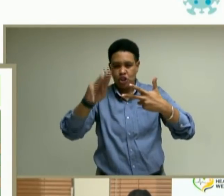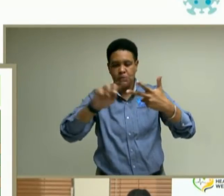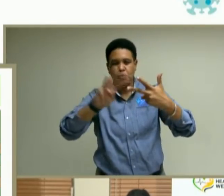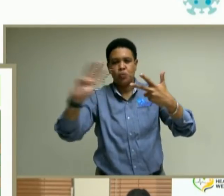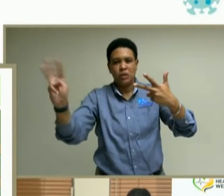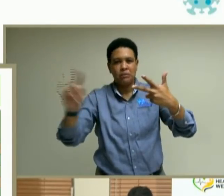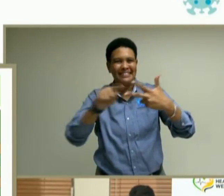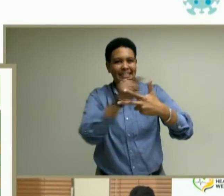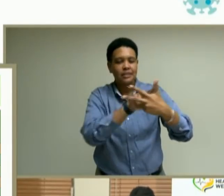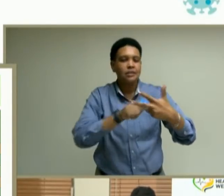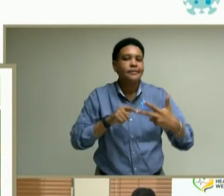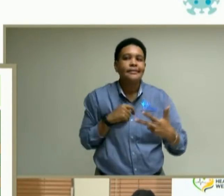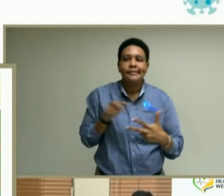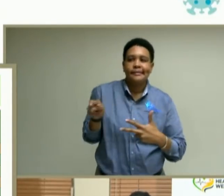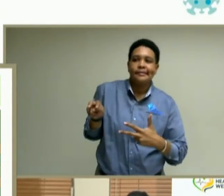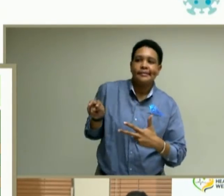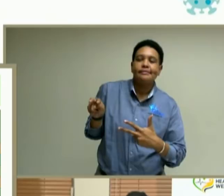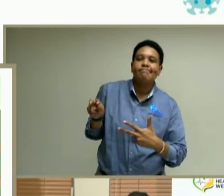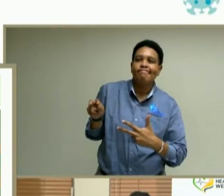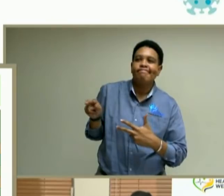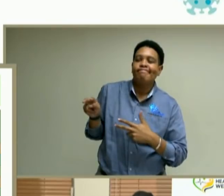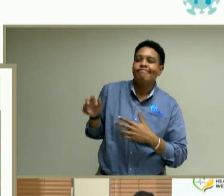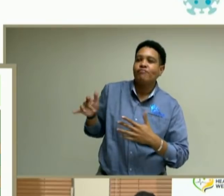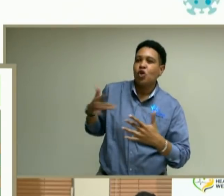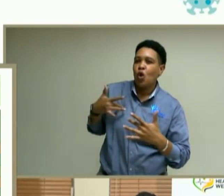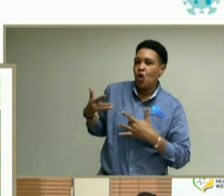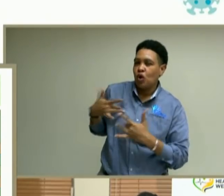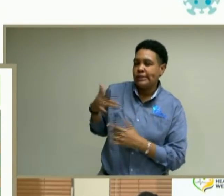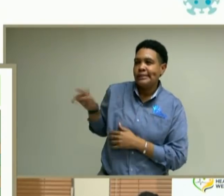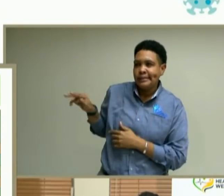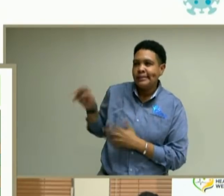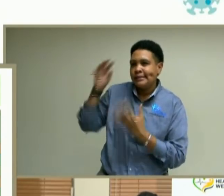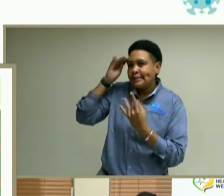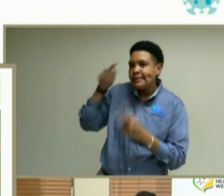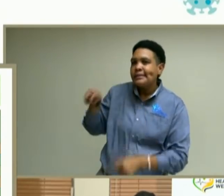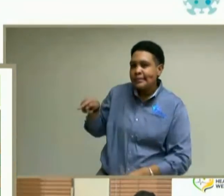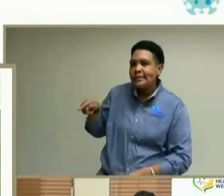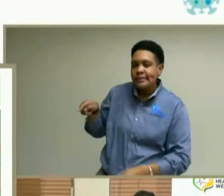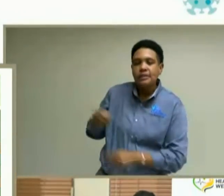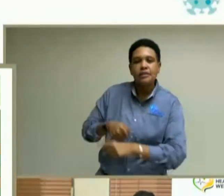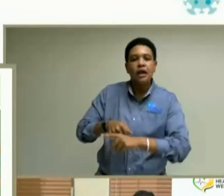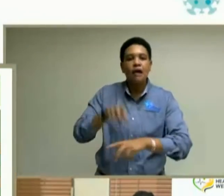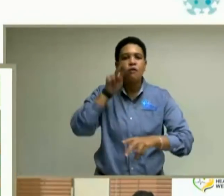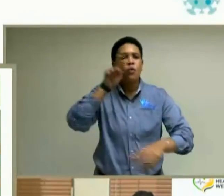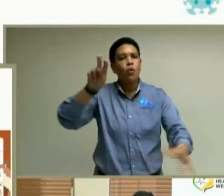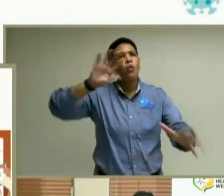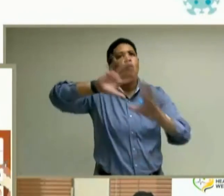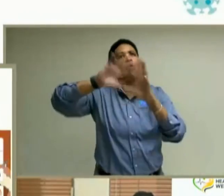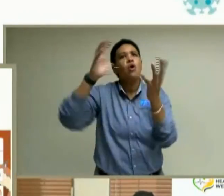are of concern. Then we look what's happening around the world, where Jamaica